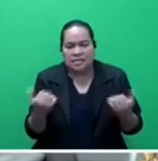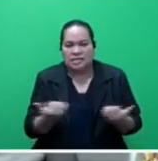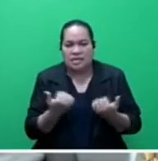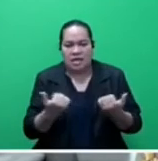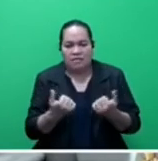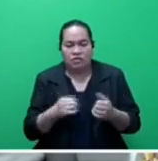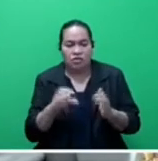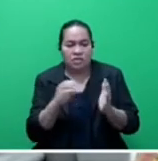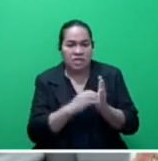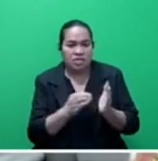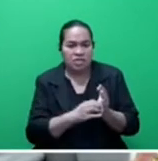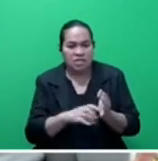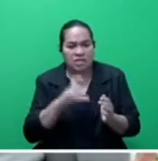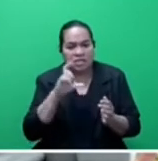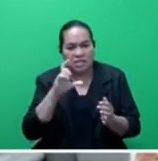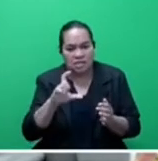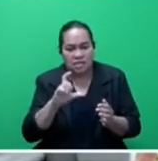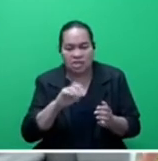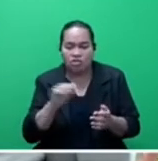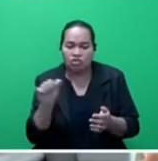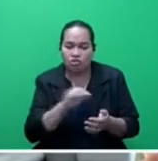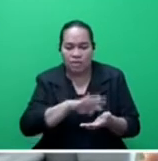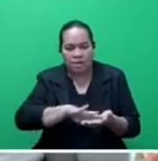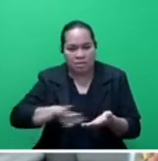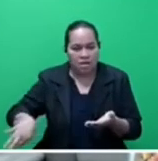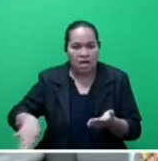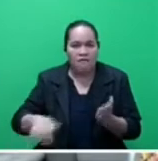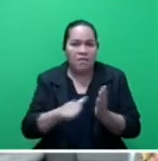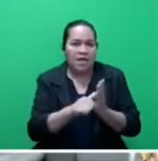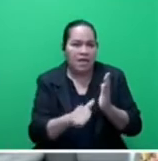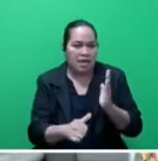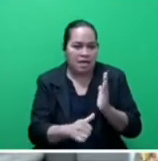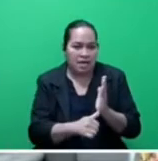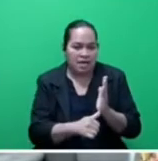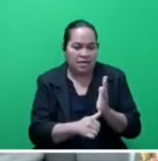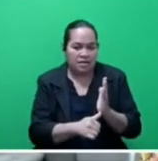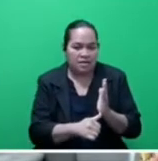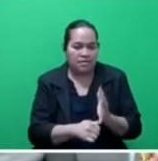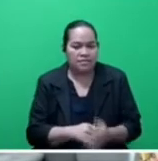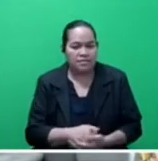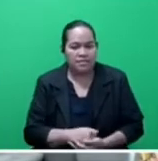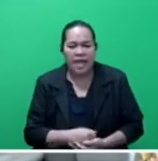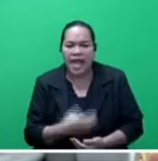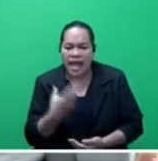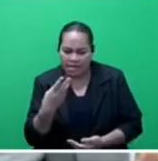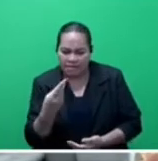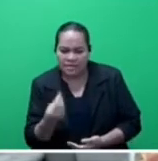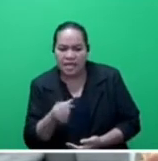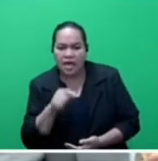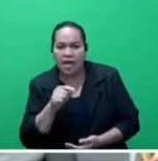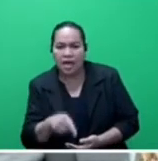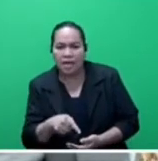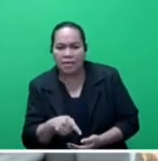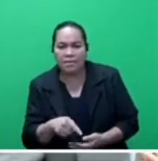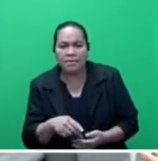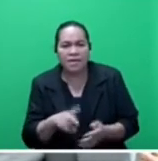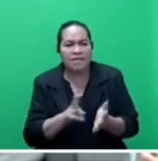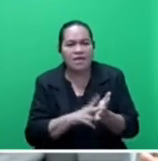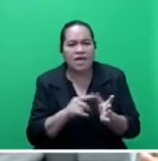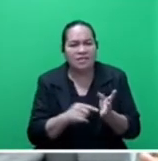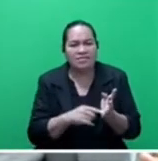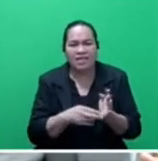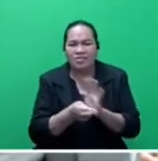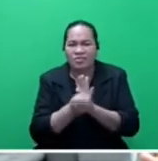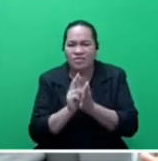70C should be removed from the VAT Act. And there are some tax policies to be reviewed, Honorable Speaker. One is the